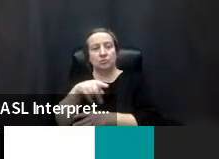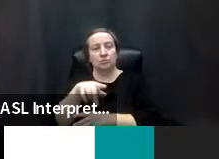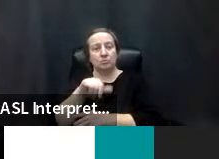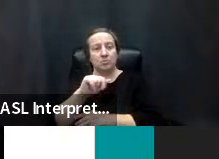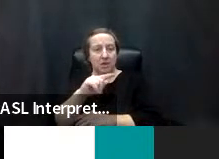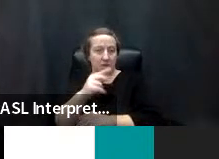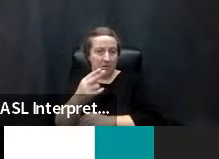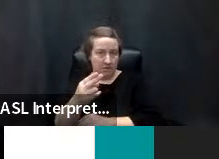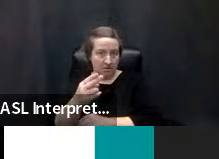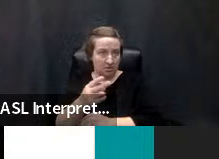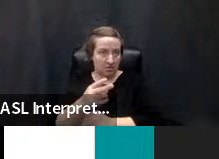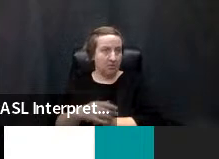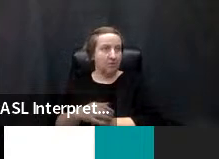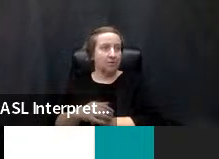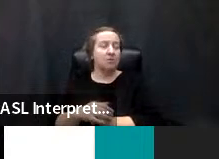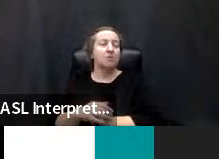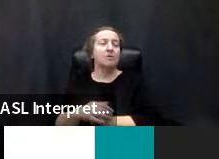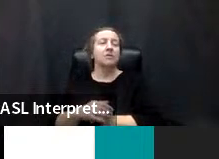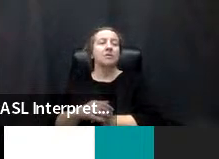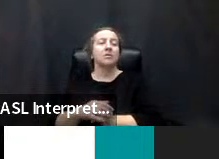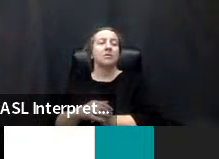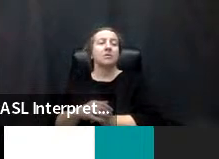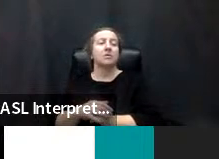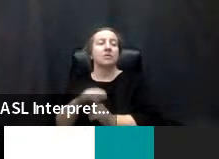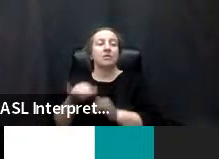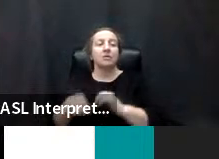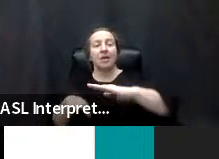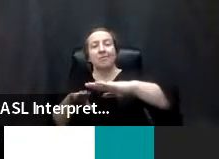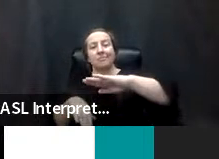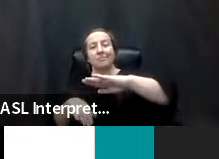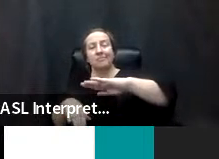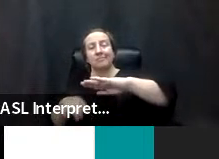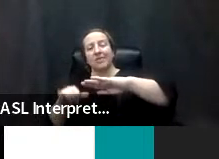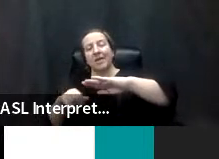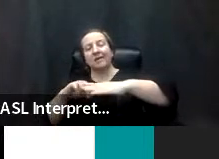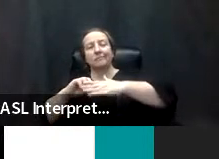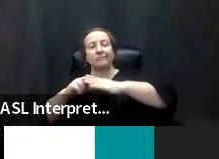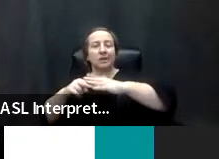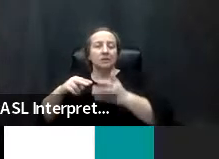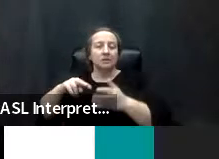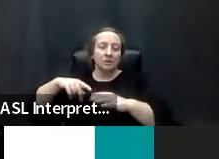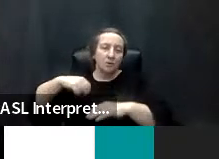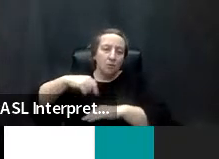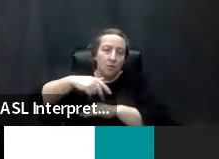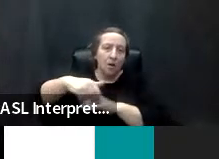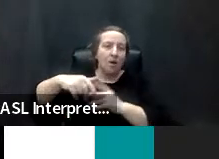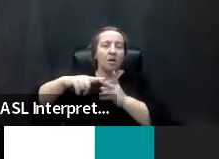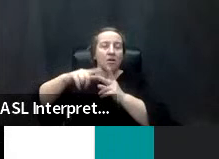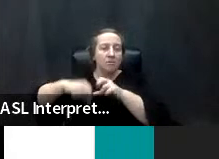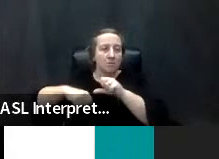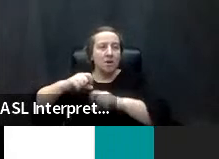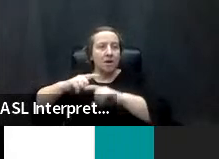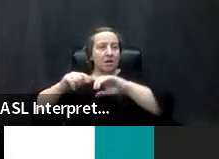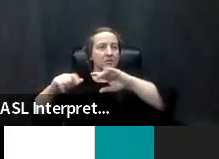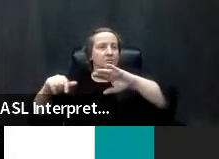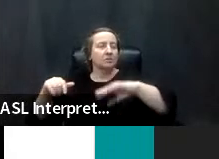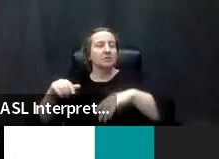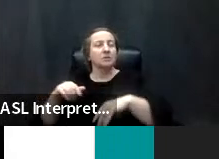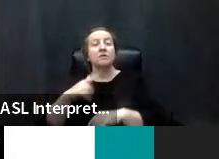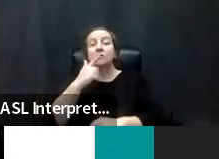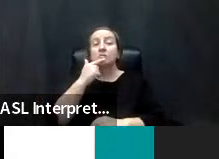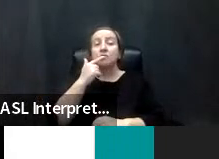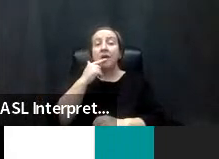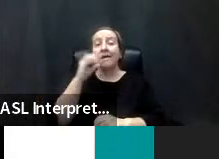that is on the bottom of the corridor. The red with some circles on